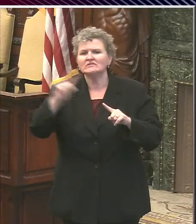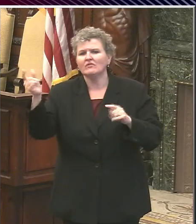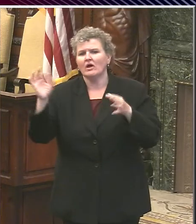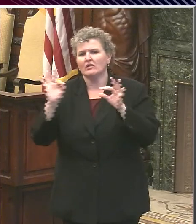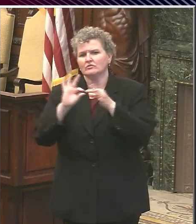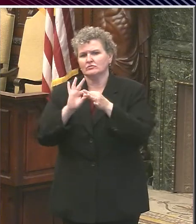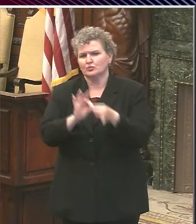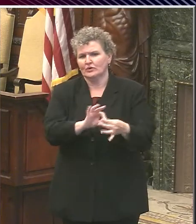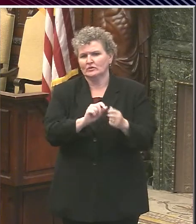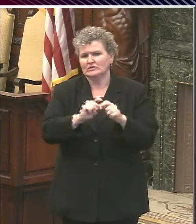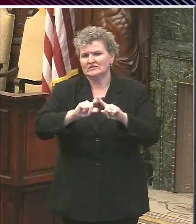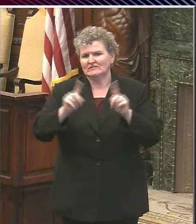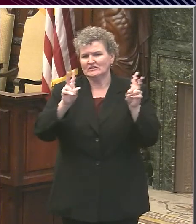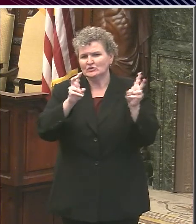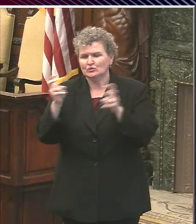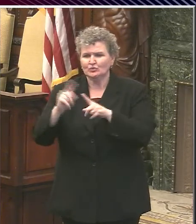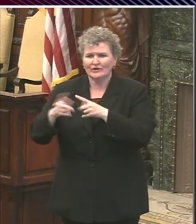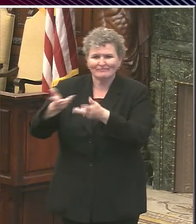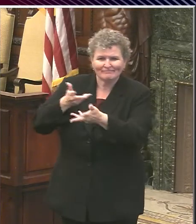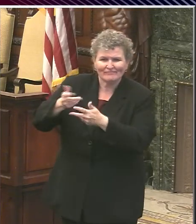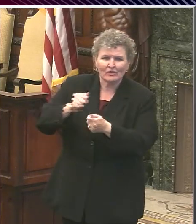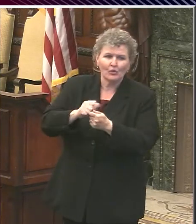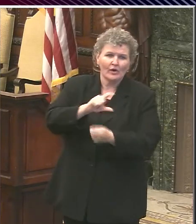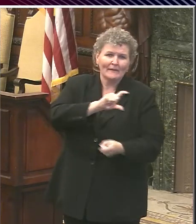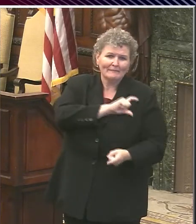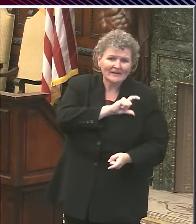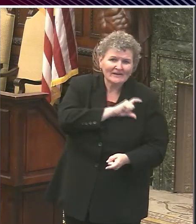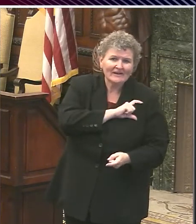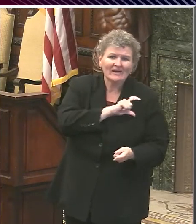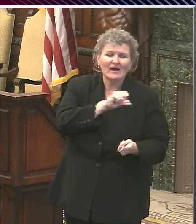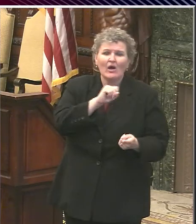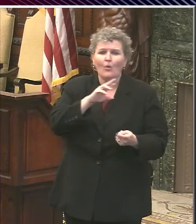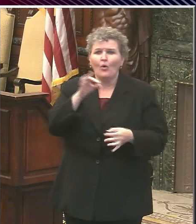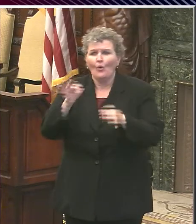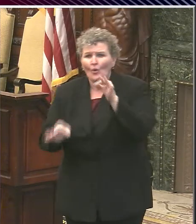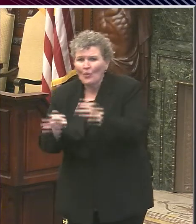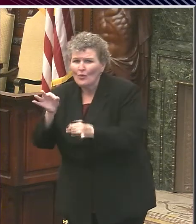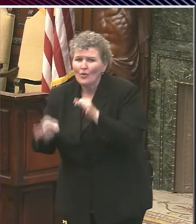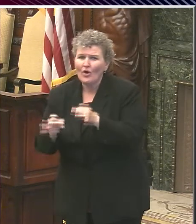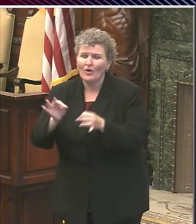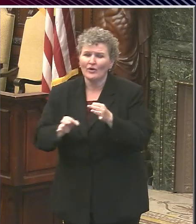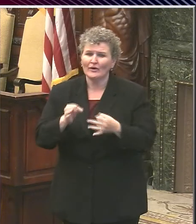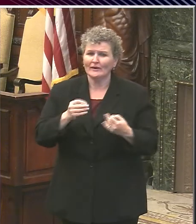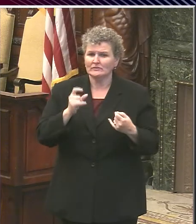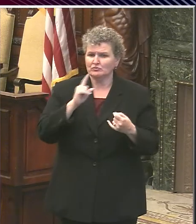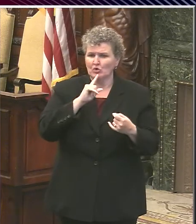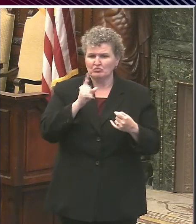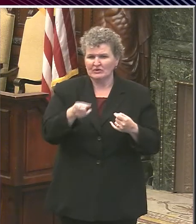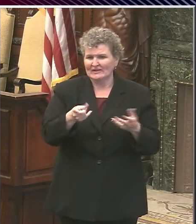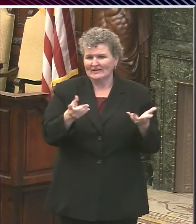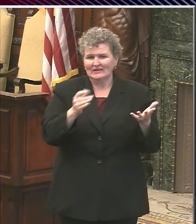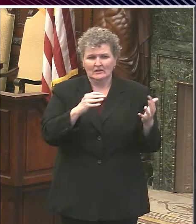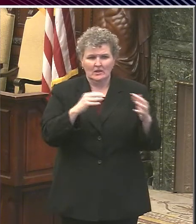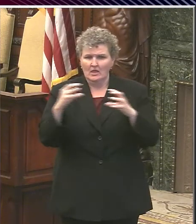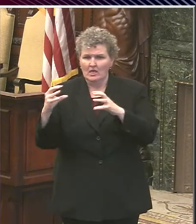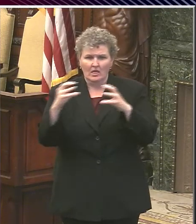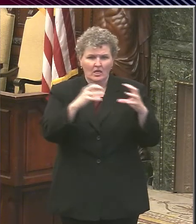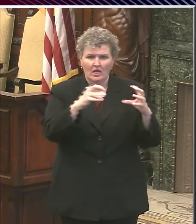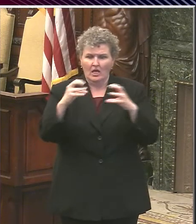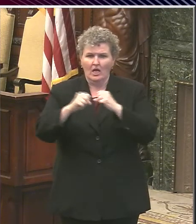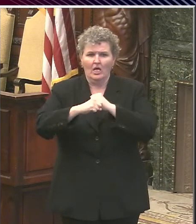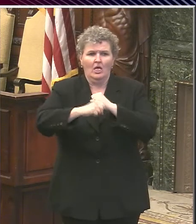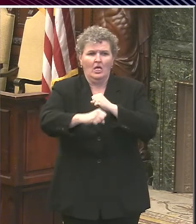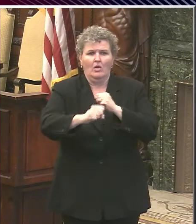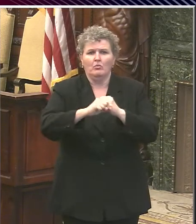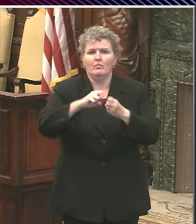the interaction between law enforcement, the DA's office, and the courts have also exacerbated this problem with more people being able to